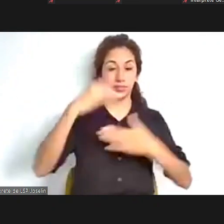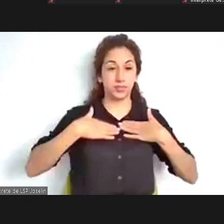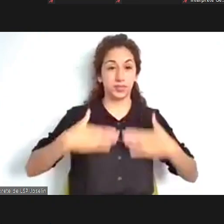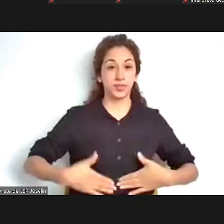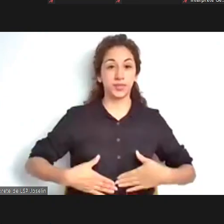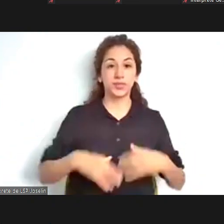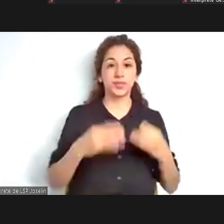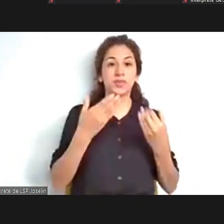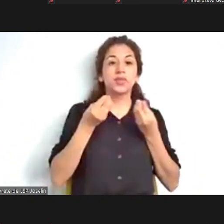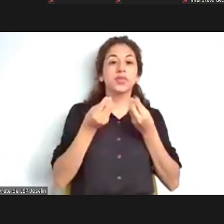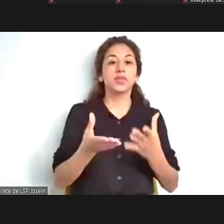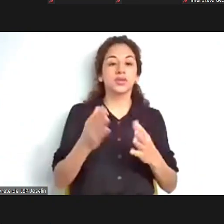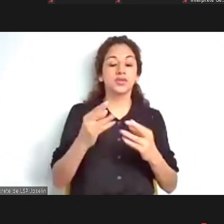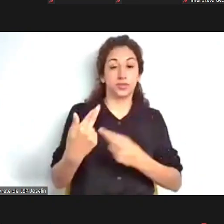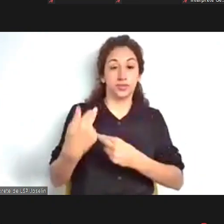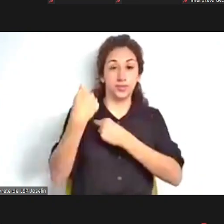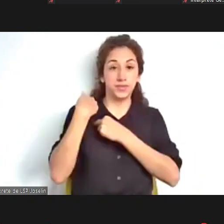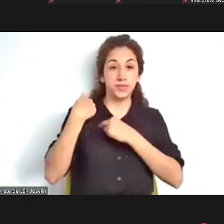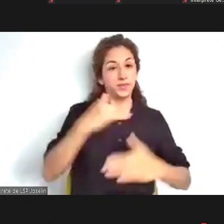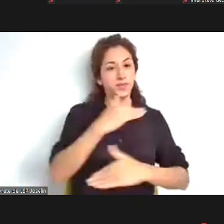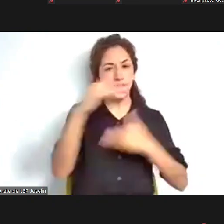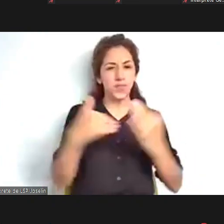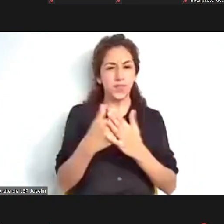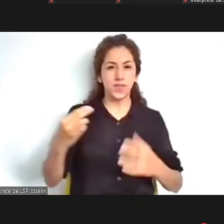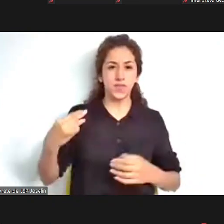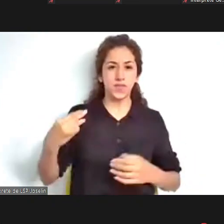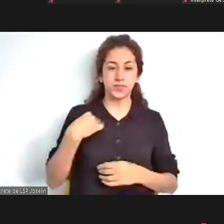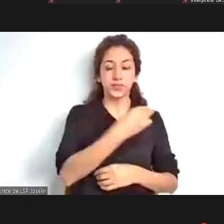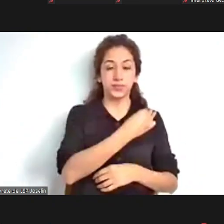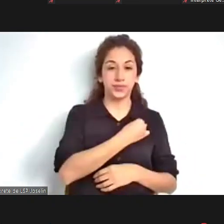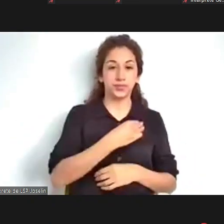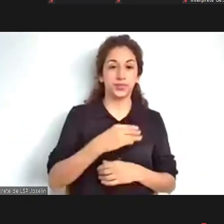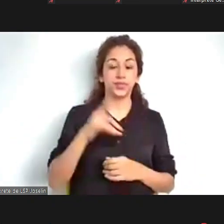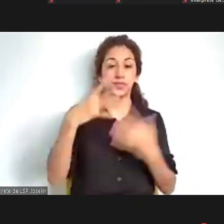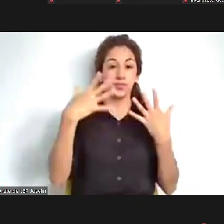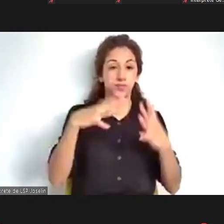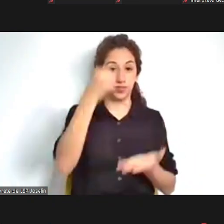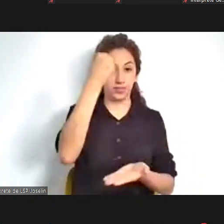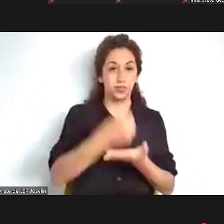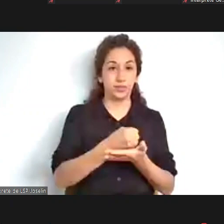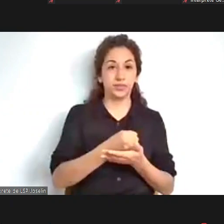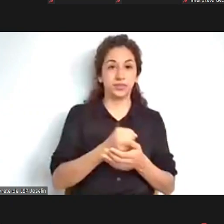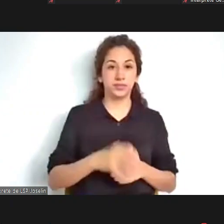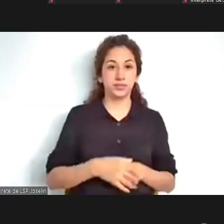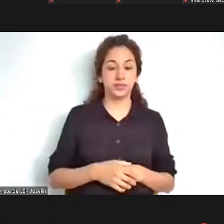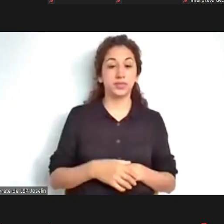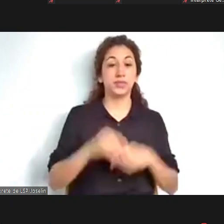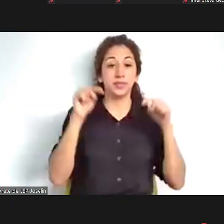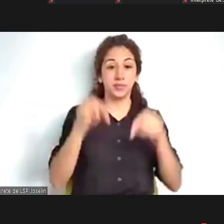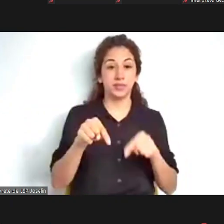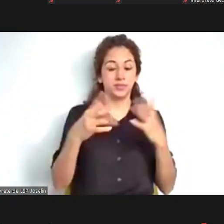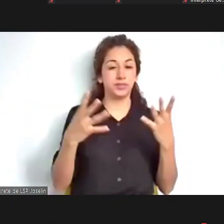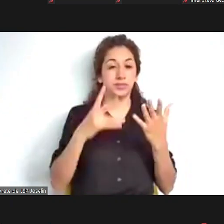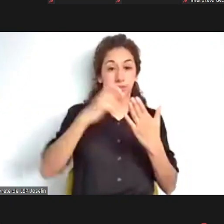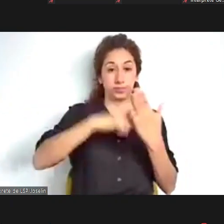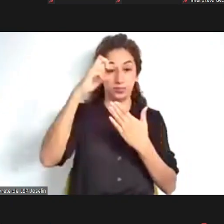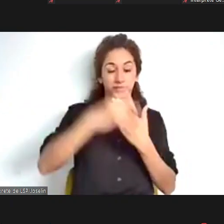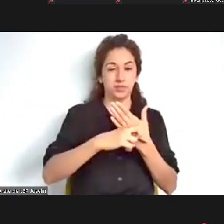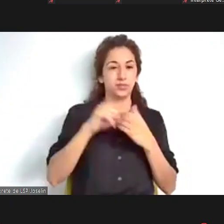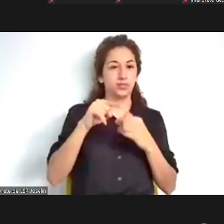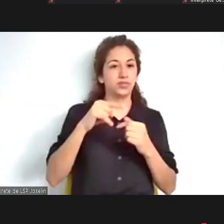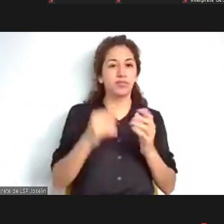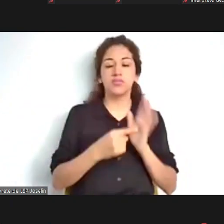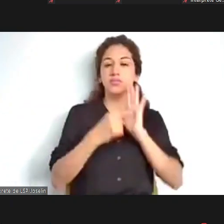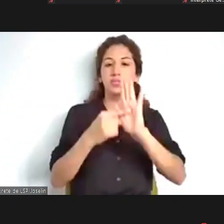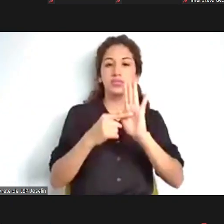of businesses uh the human rights is concerned that to all other ministries that have approved this instrument in this sense